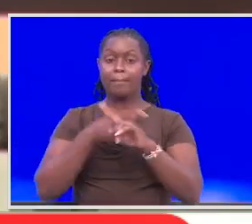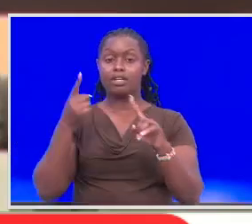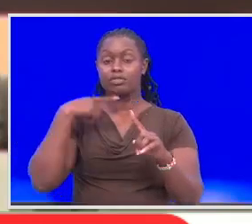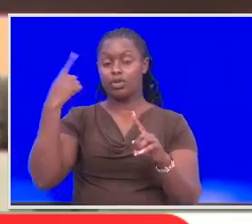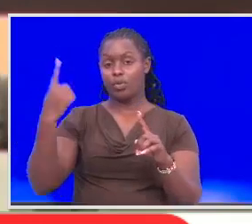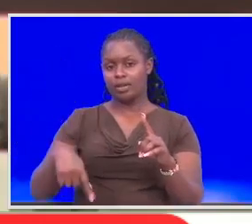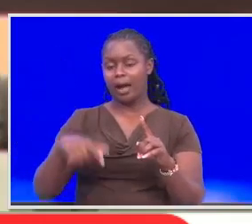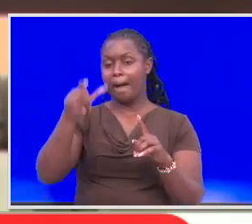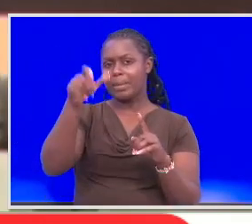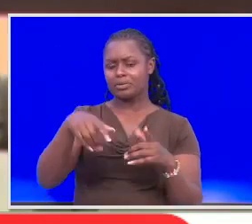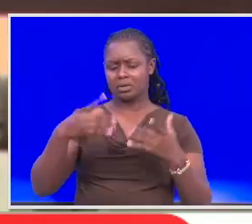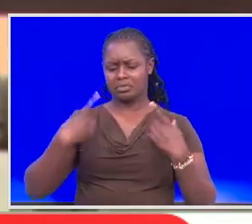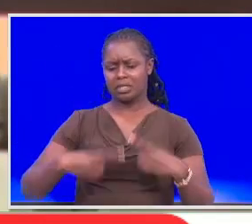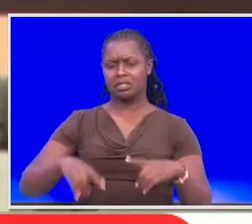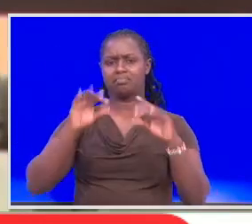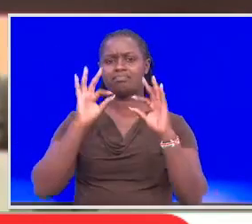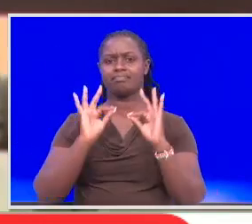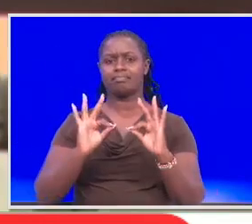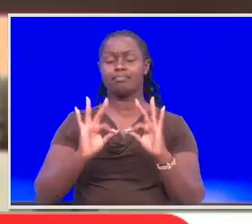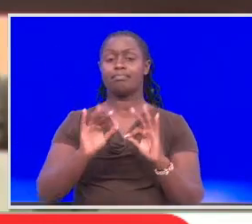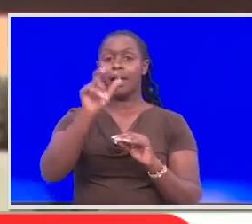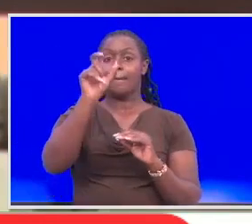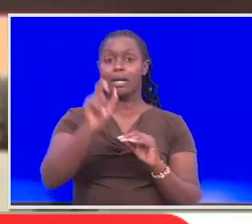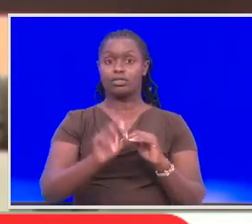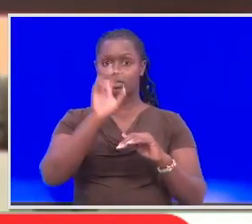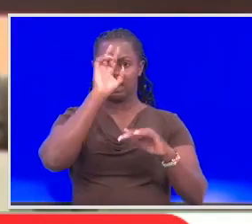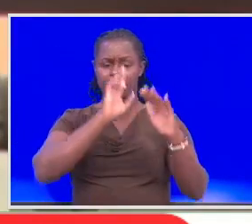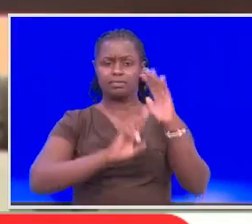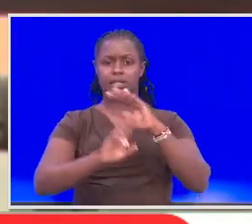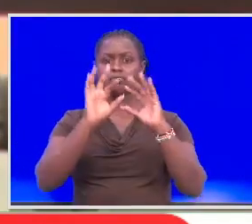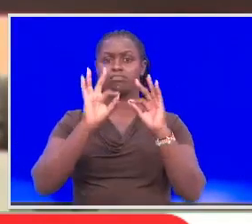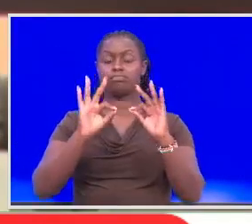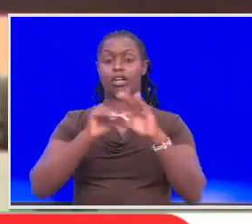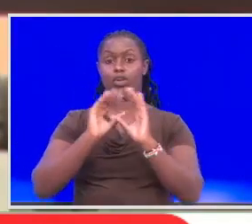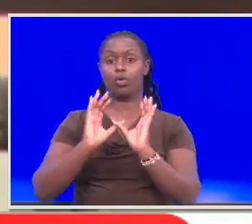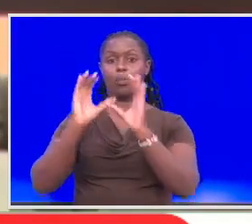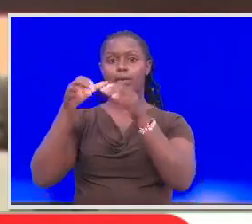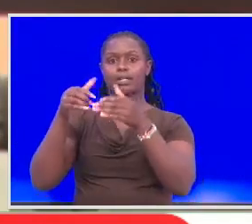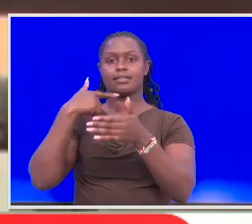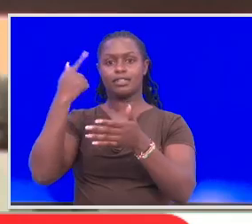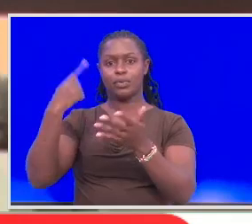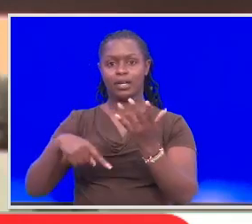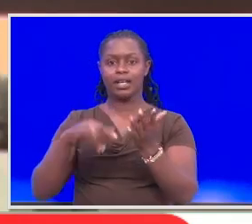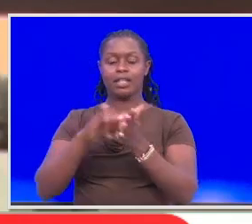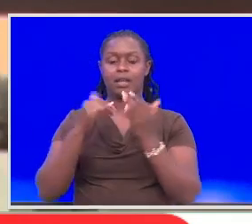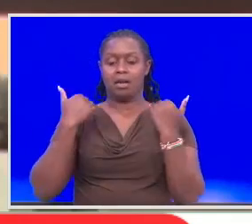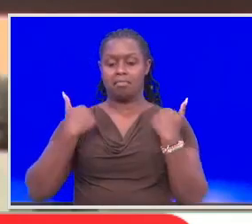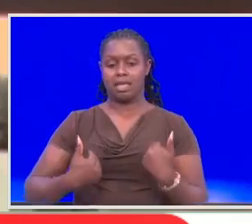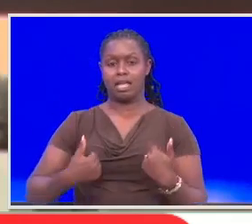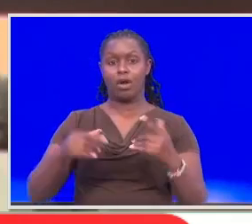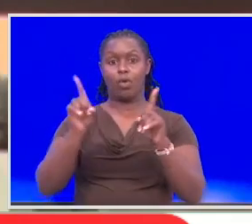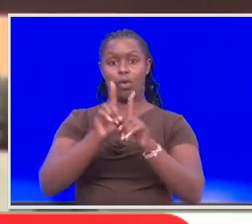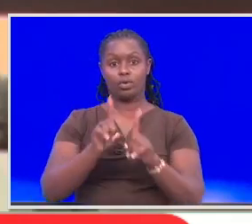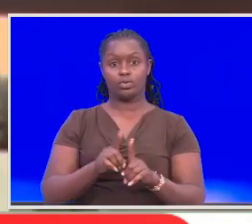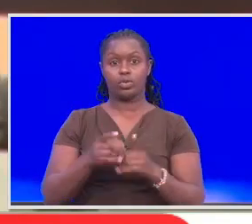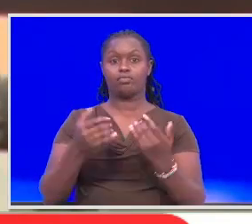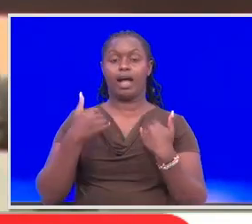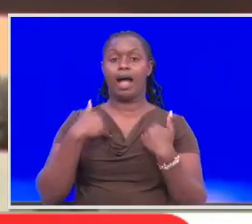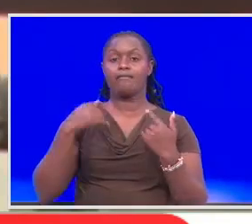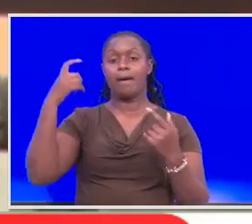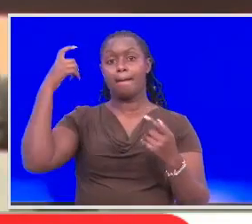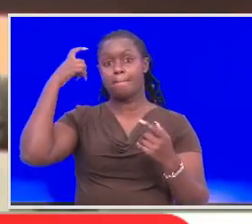dressed, someone who is well respected in the community, coming out and saying that I was also undergoing a mental health illness